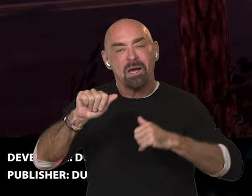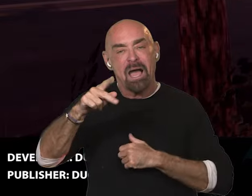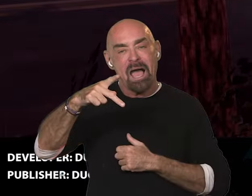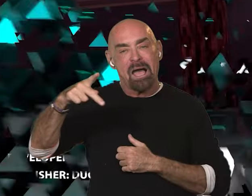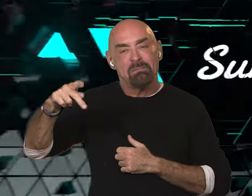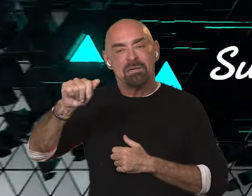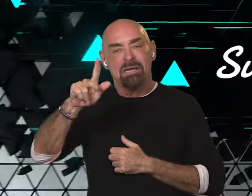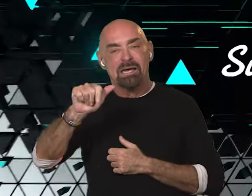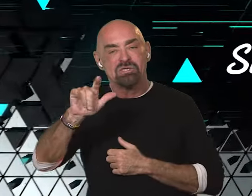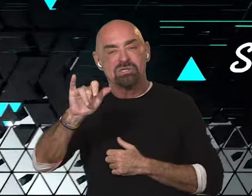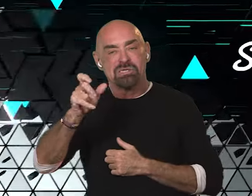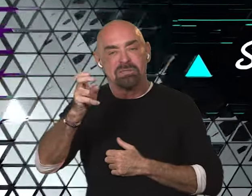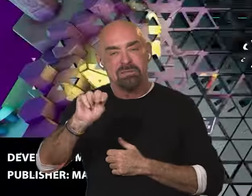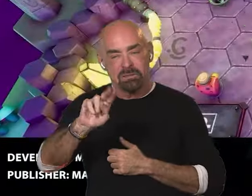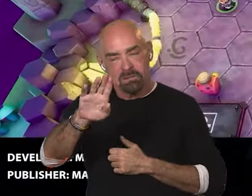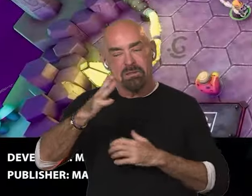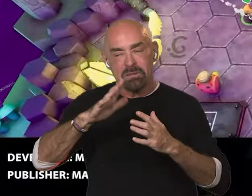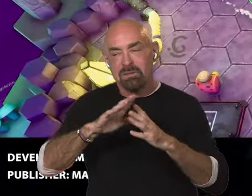wilderness.